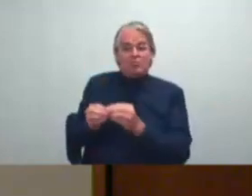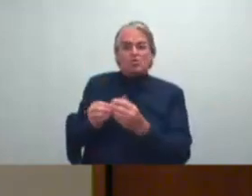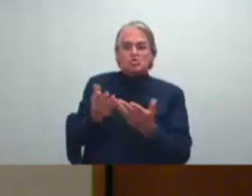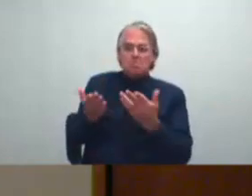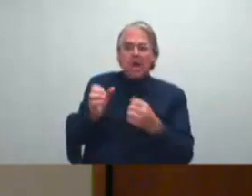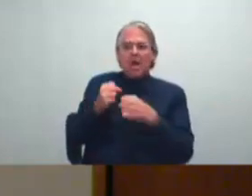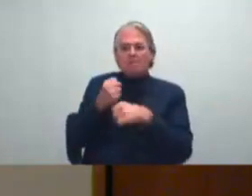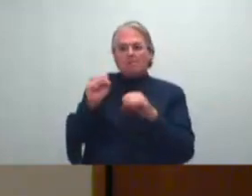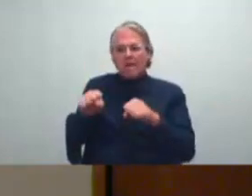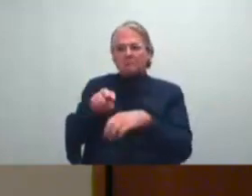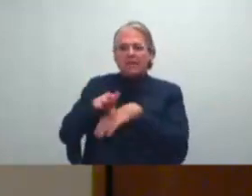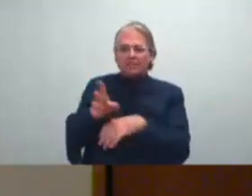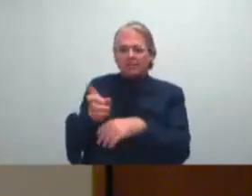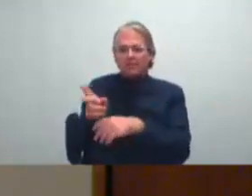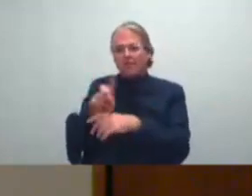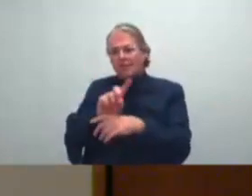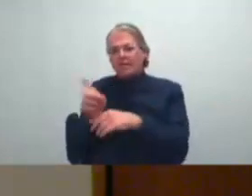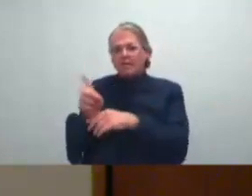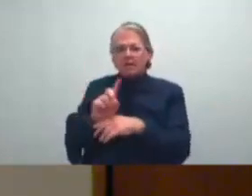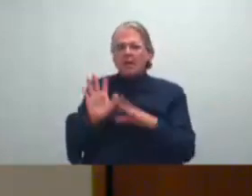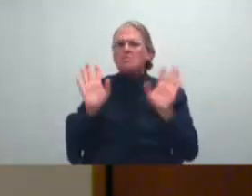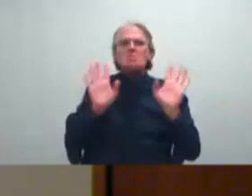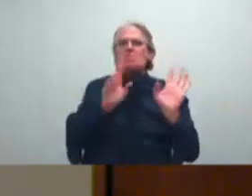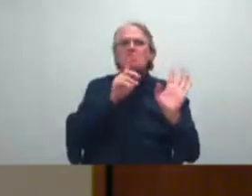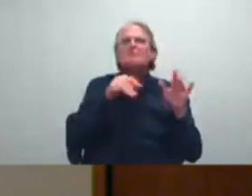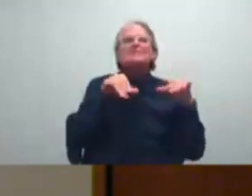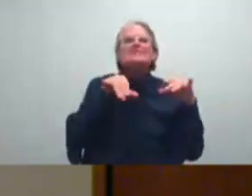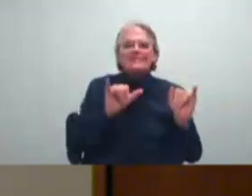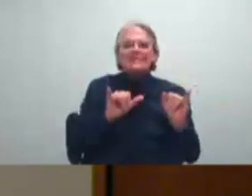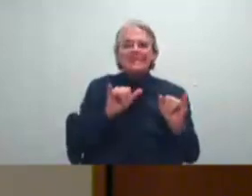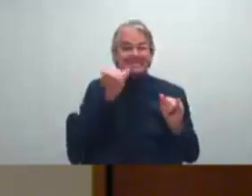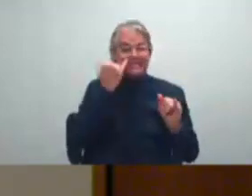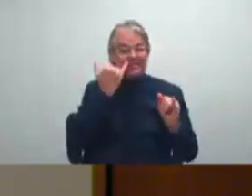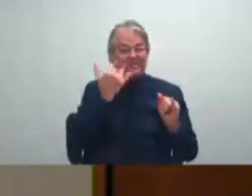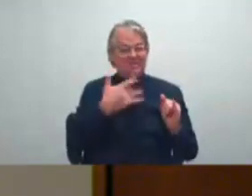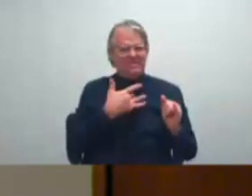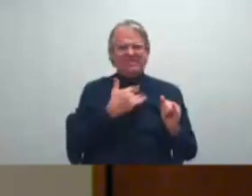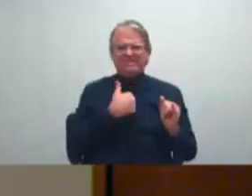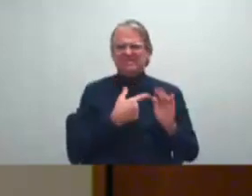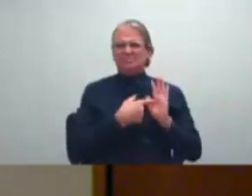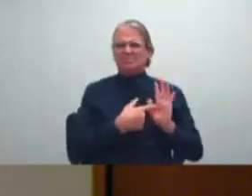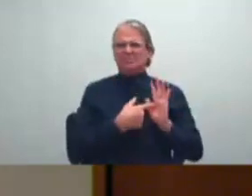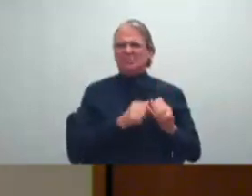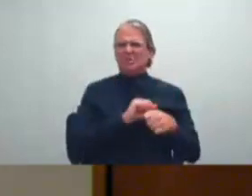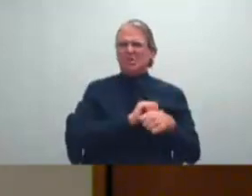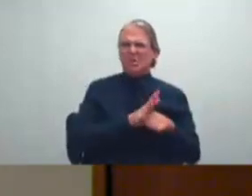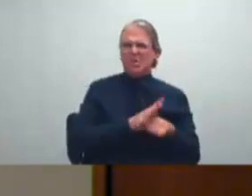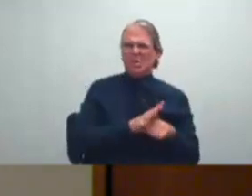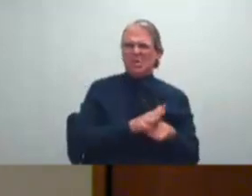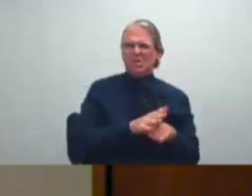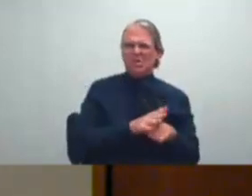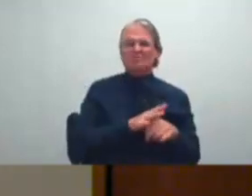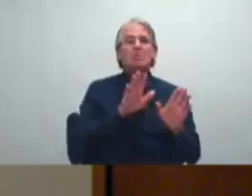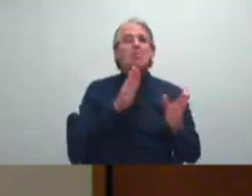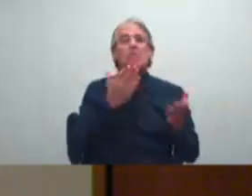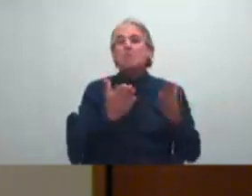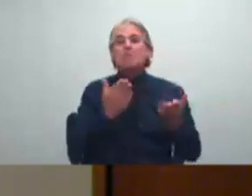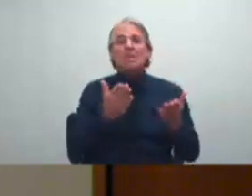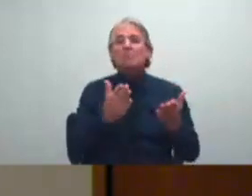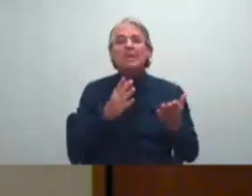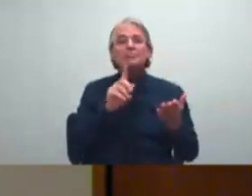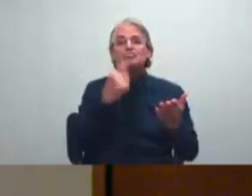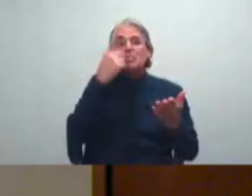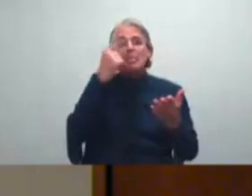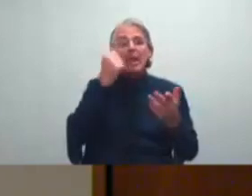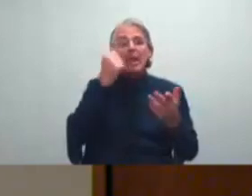symptomatic and you are suspecting that it could be allergies, it could be due to smoke, or it could be COVID. Don't play the